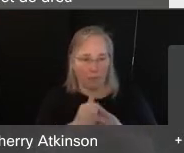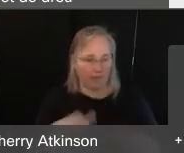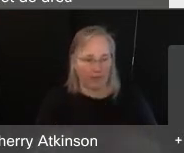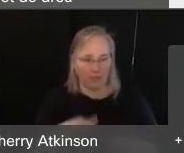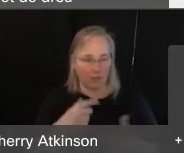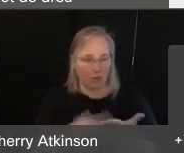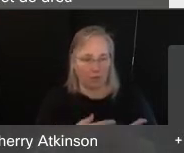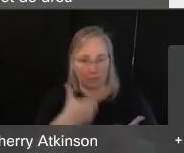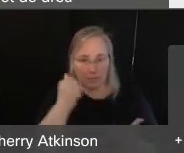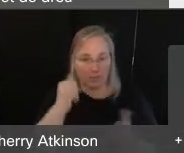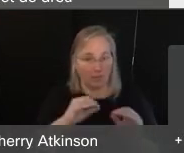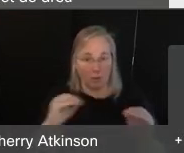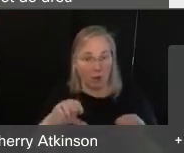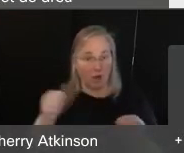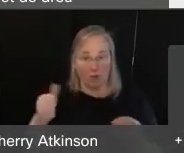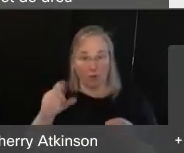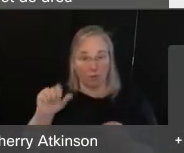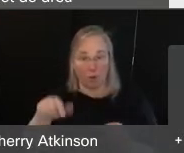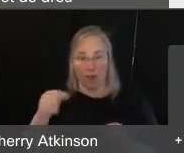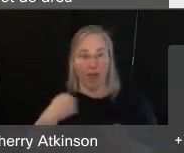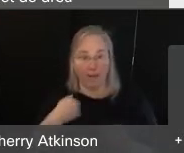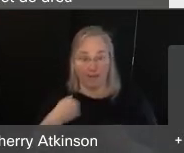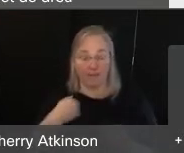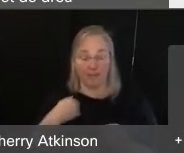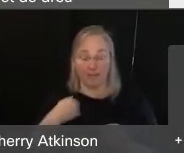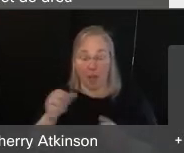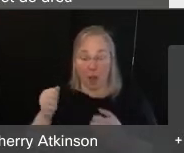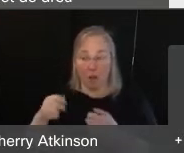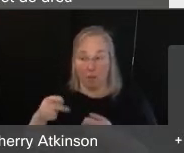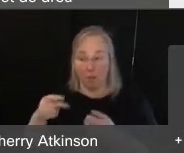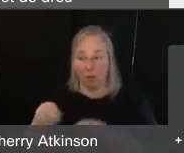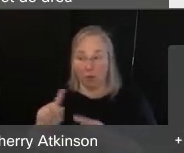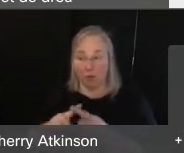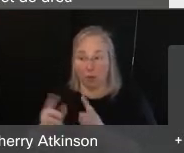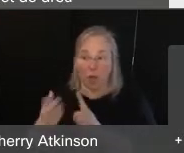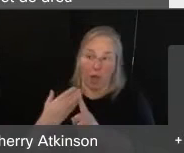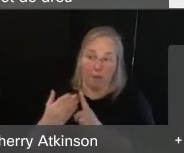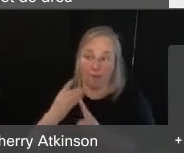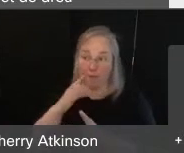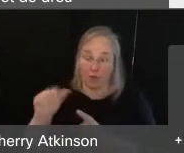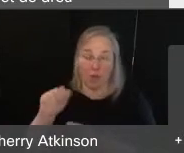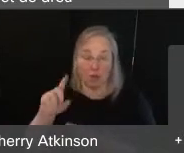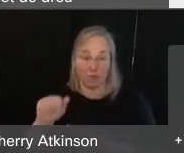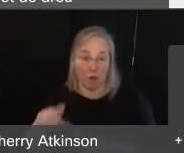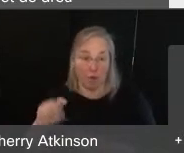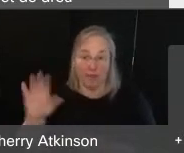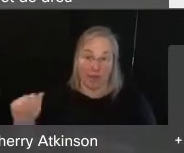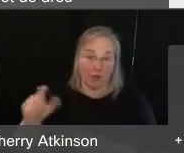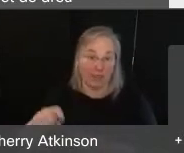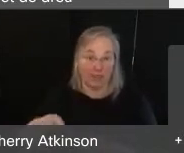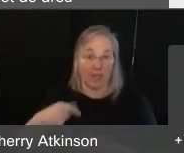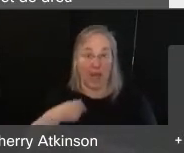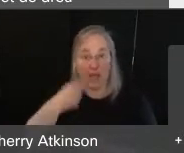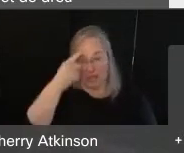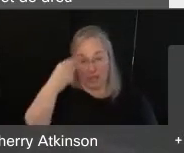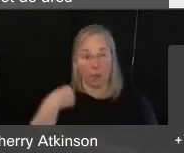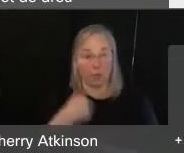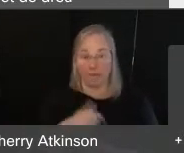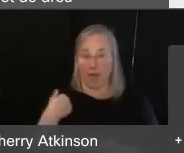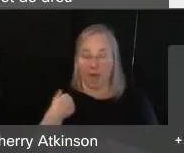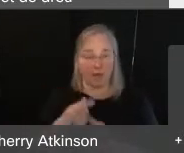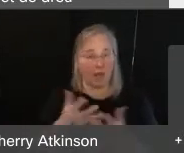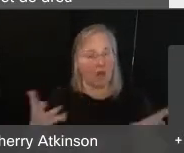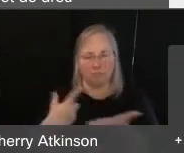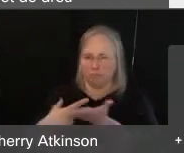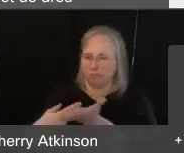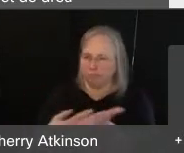other departments have an opportunity to lobby for their department and their needs. And I think we've had considerable